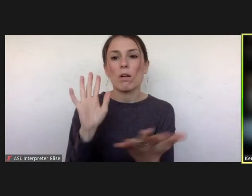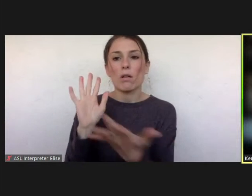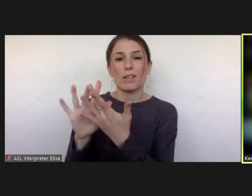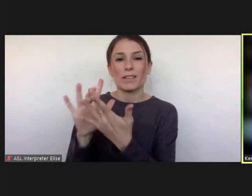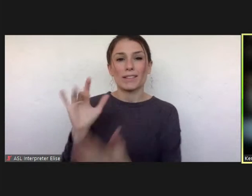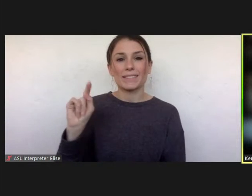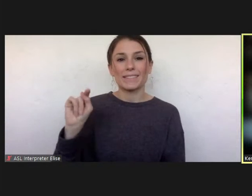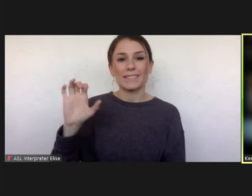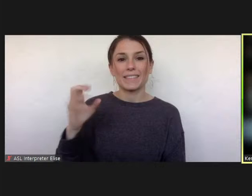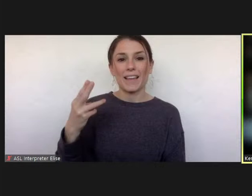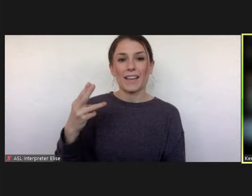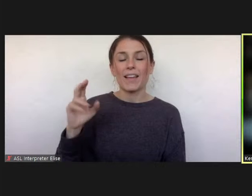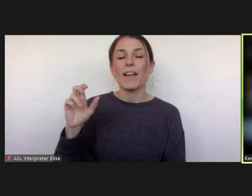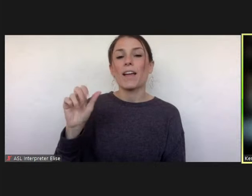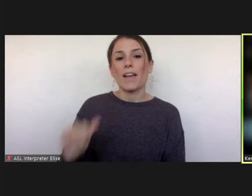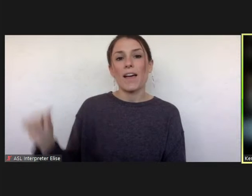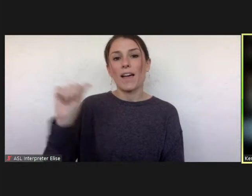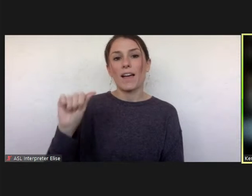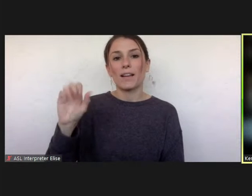tech@eyebeam.org.